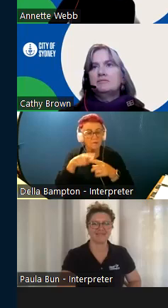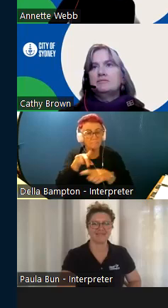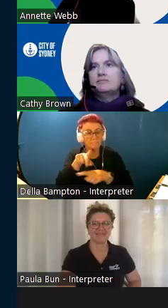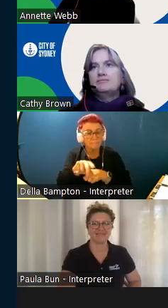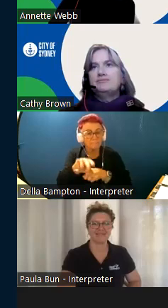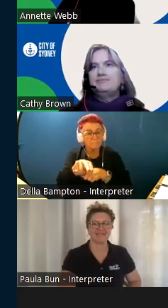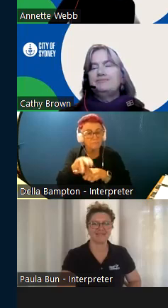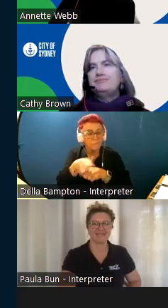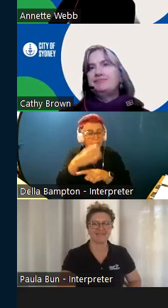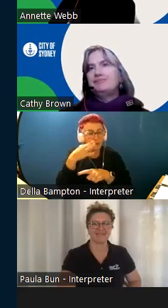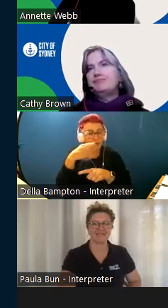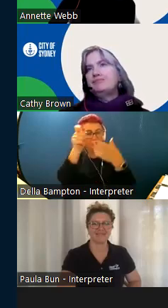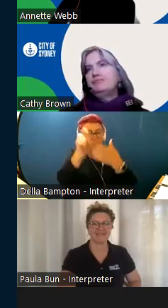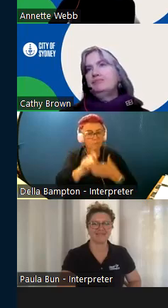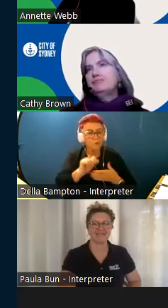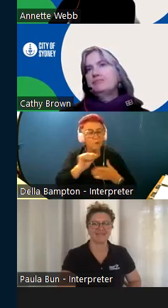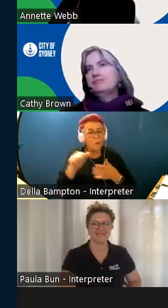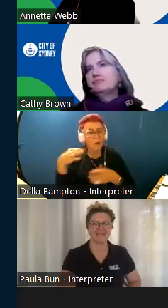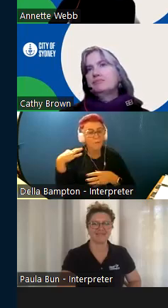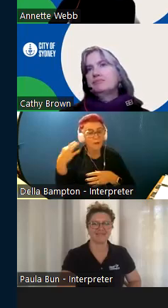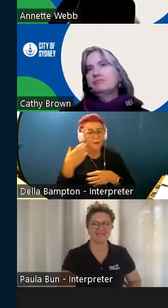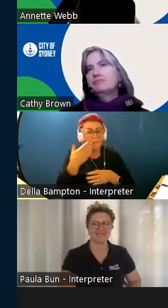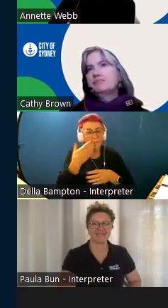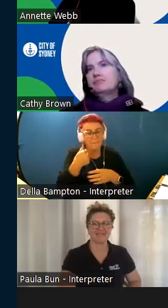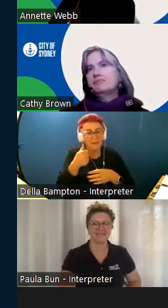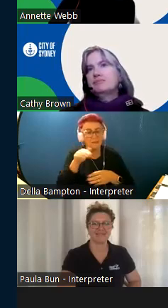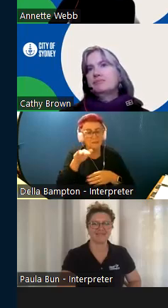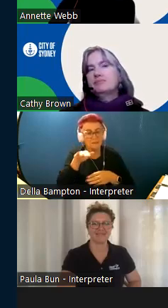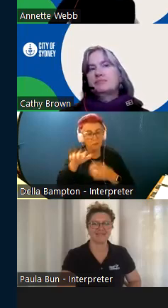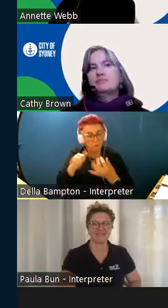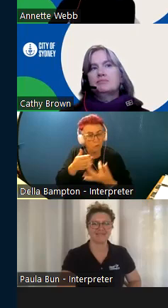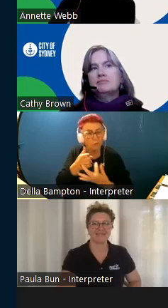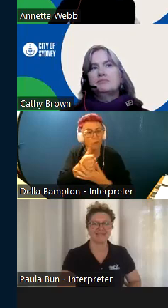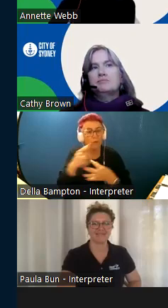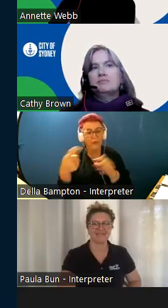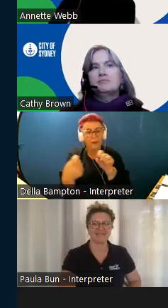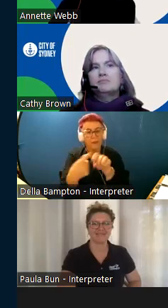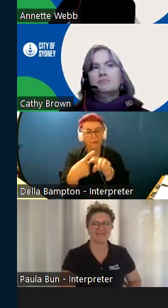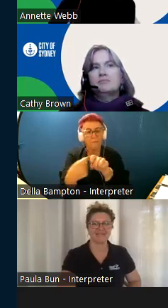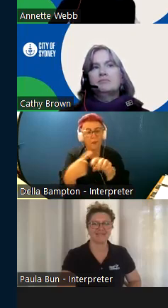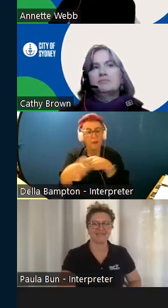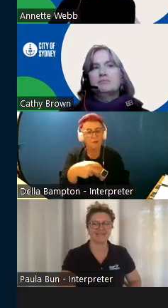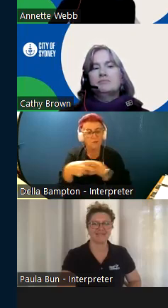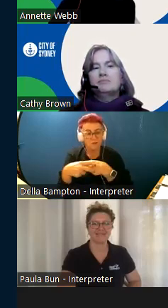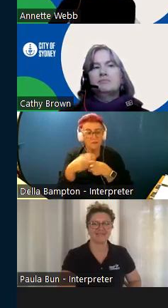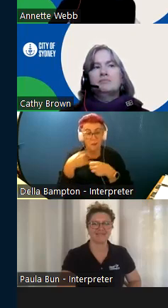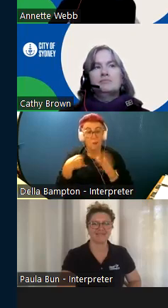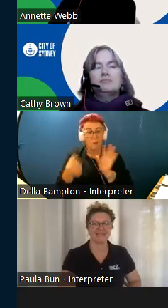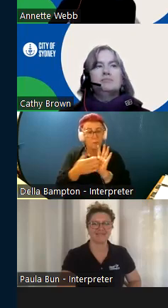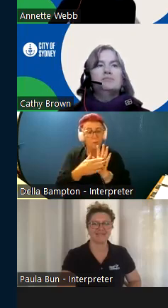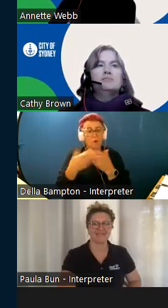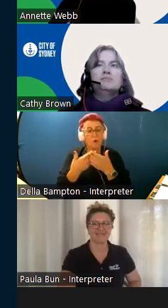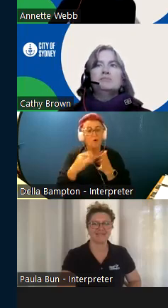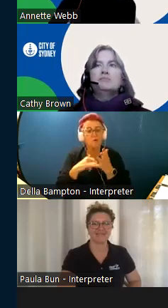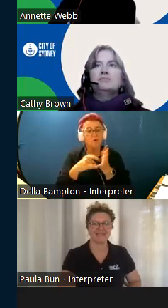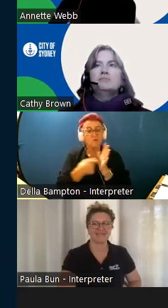putting your applications together, please do reach out through that email address. I'll just pop it back on screen so you can see